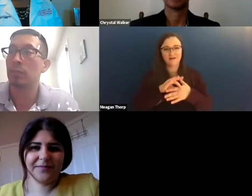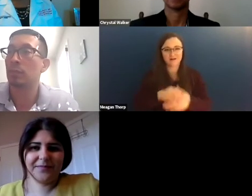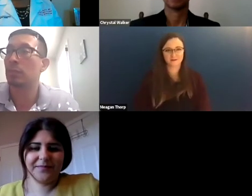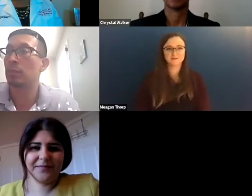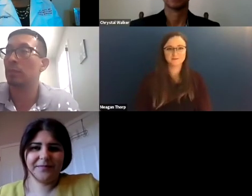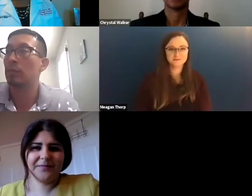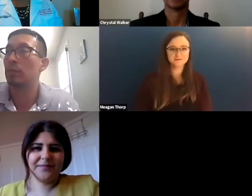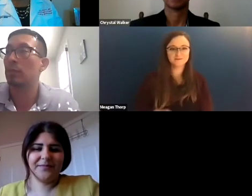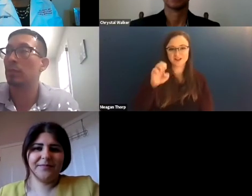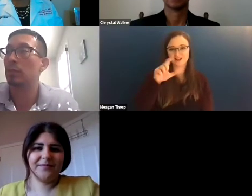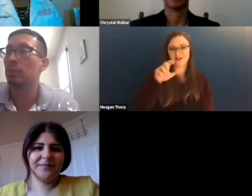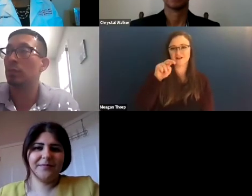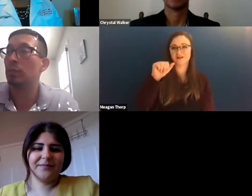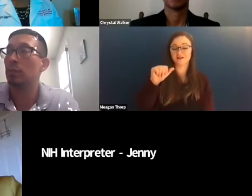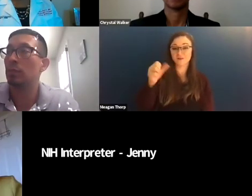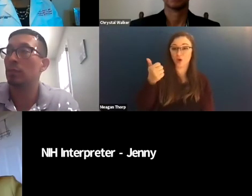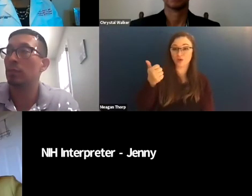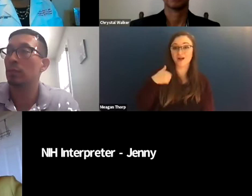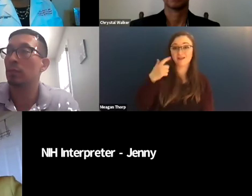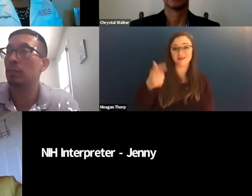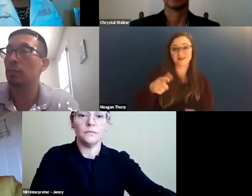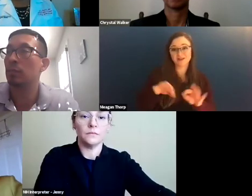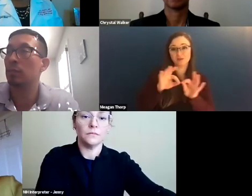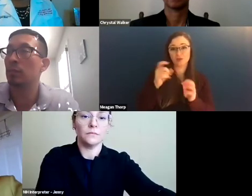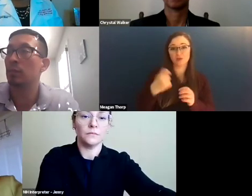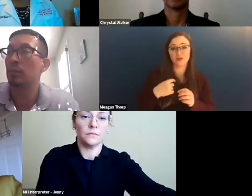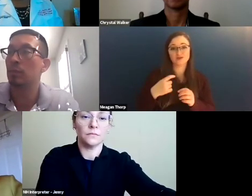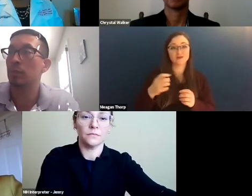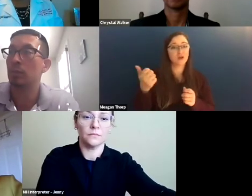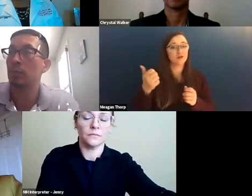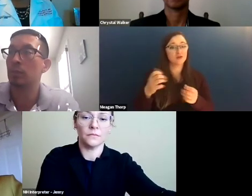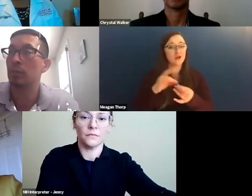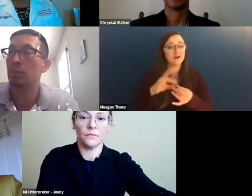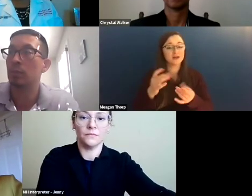Anybody else? I think this is a very important question. Any additional comments?